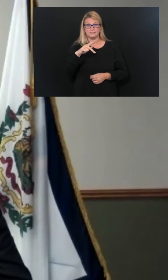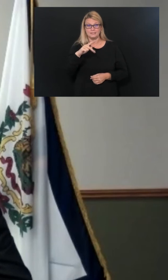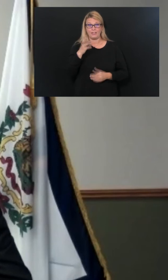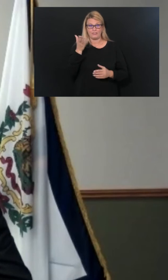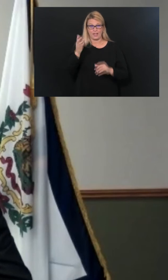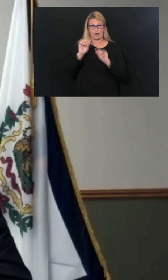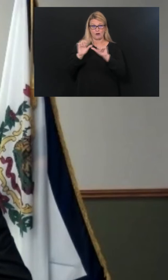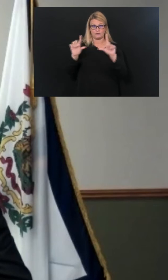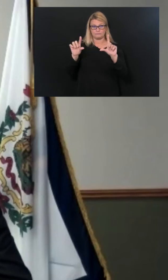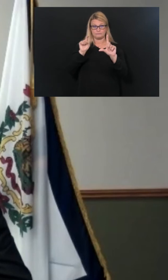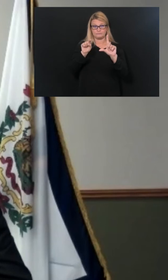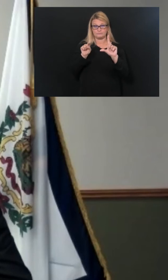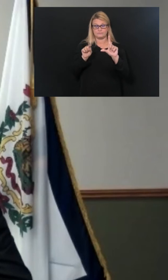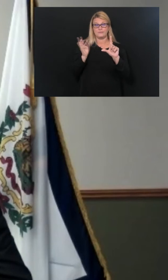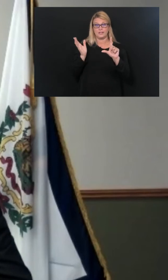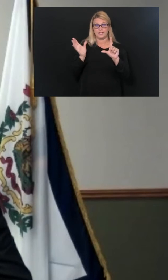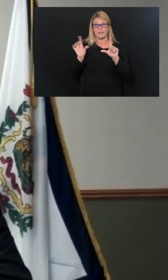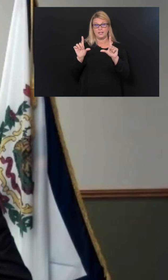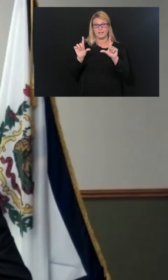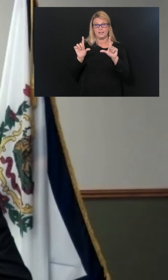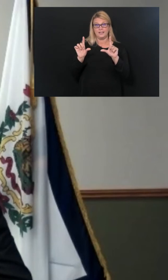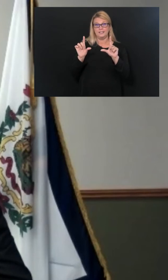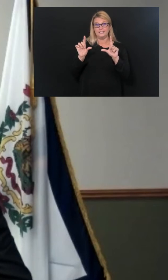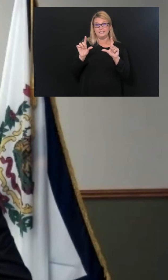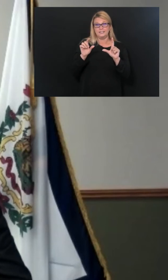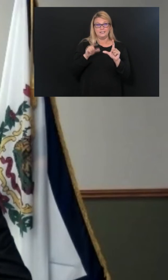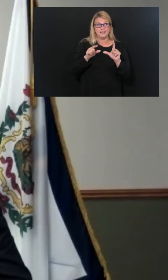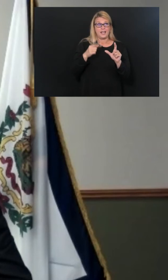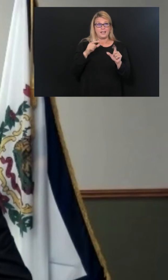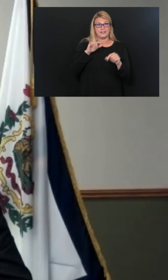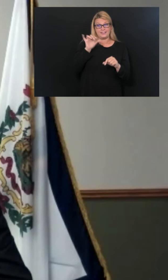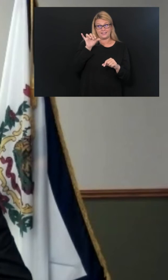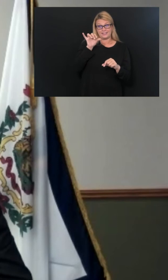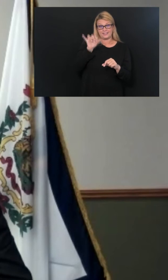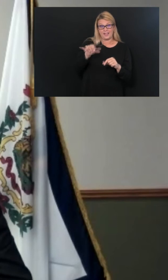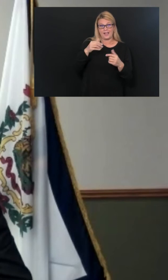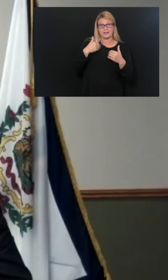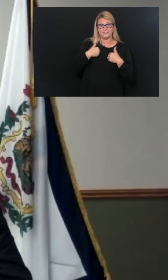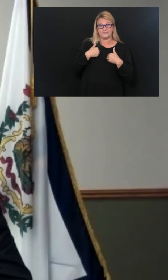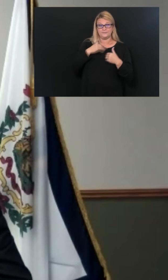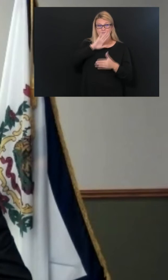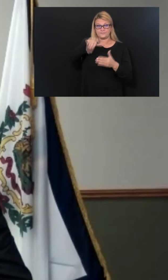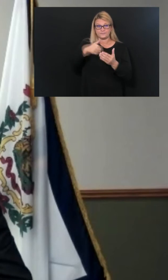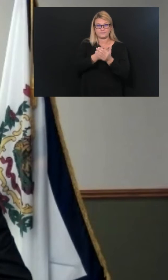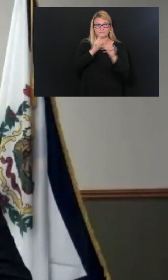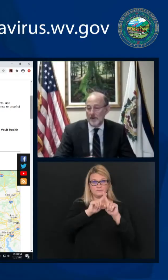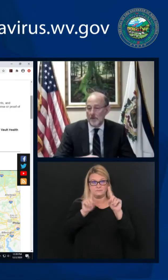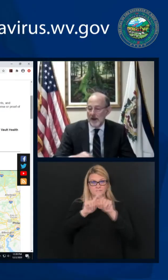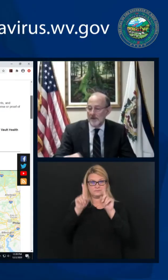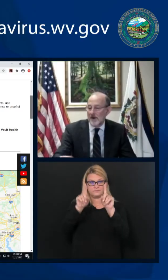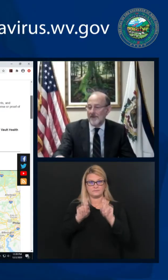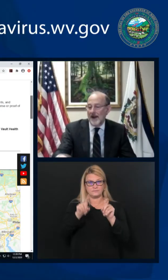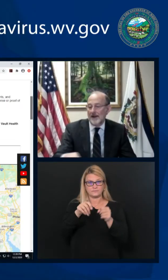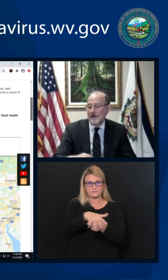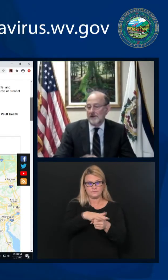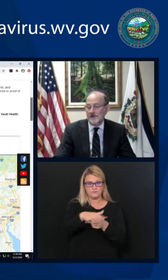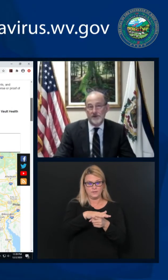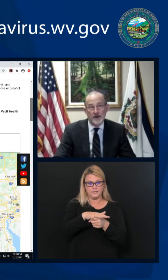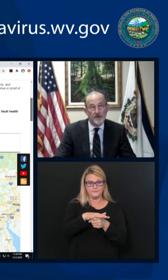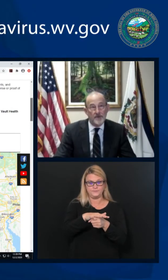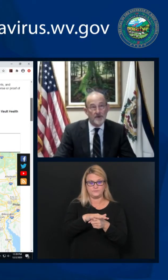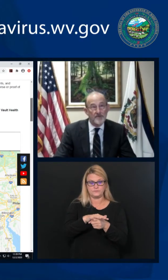talks about every briefing, that has all of the test sites in the state. Right above that